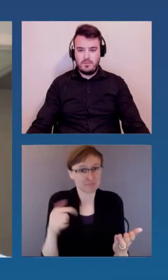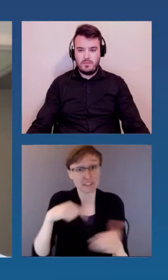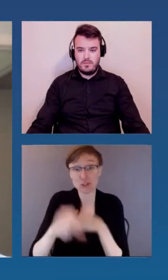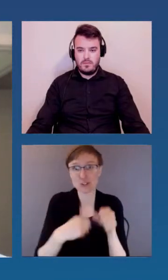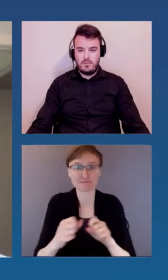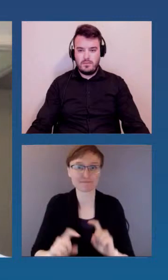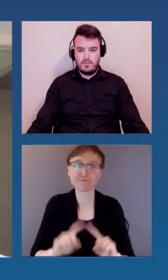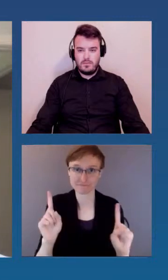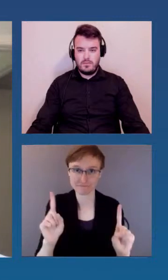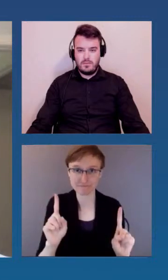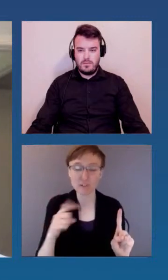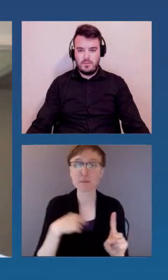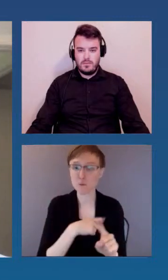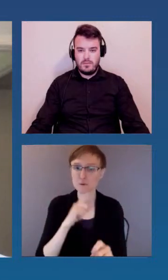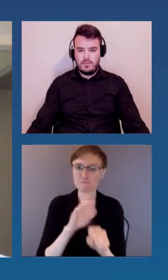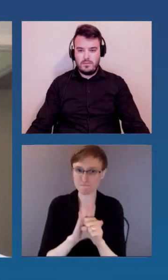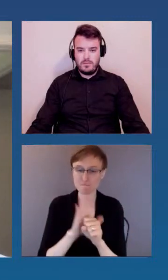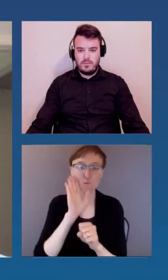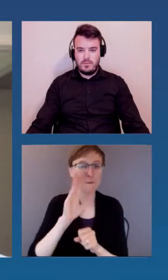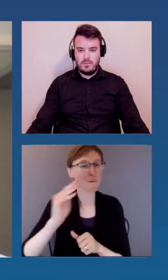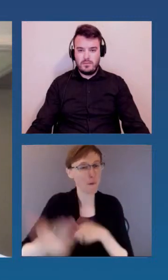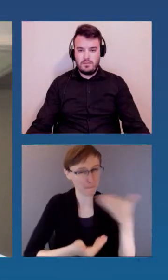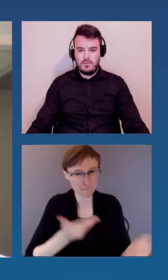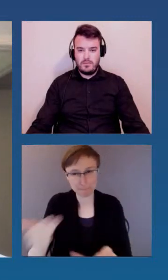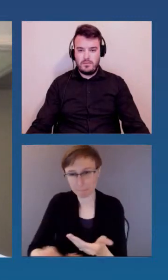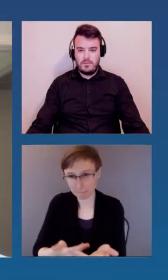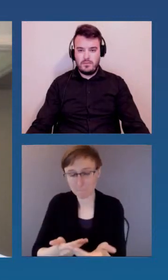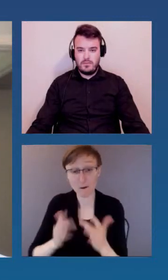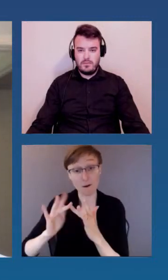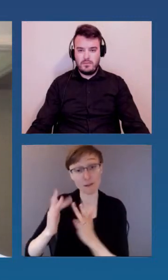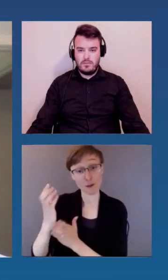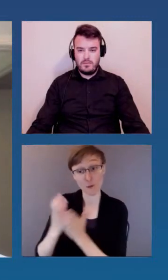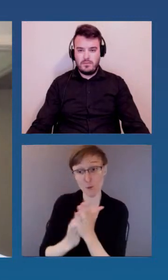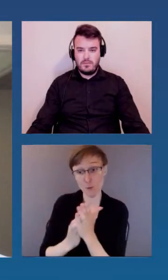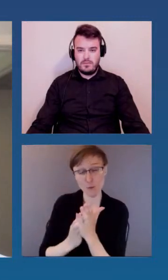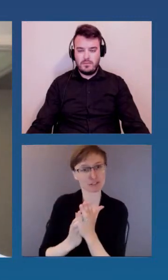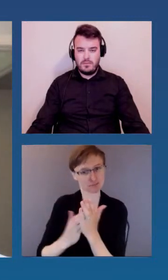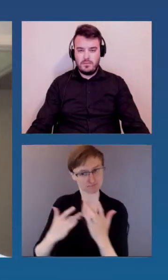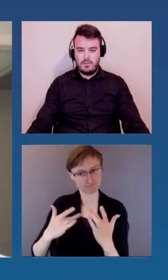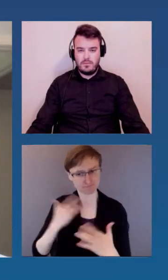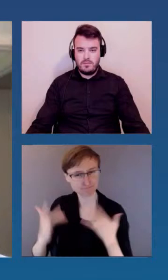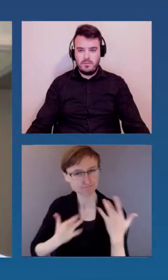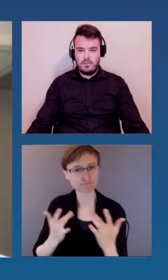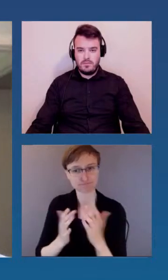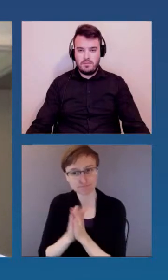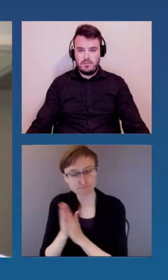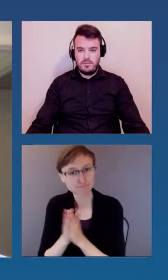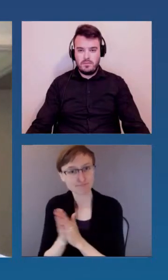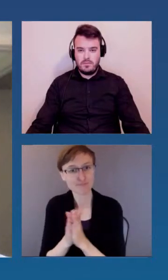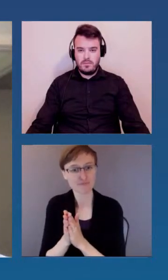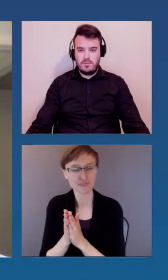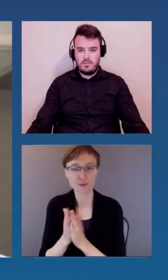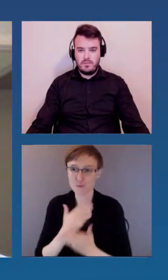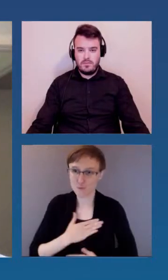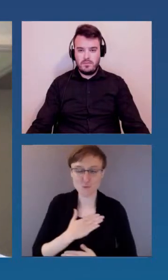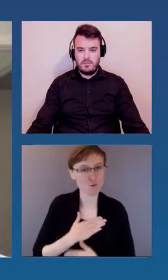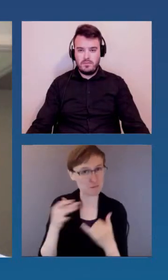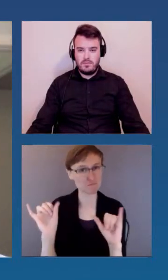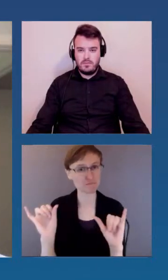It's a real honor and privilege to be part of this community at this difficult time in our history. September is a difficult